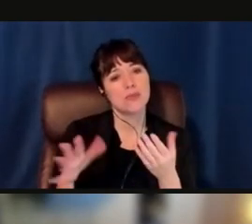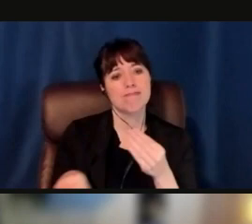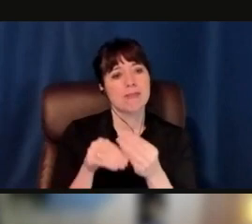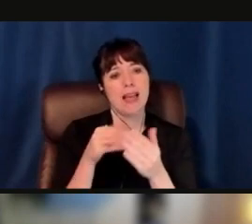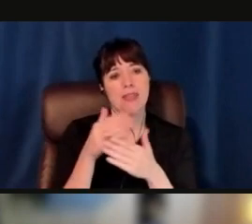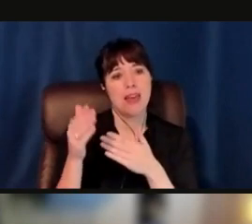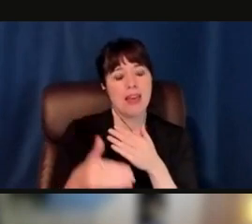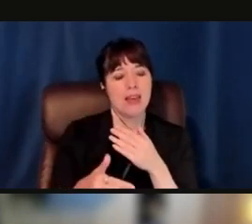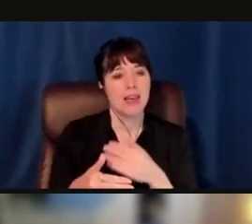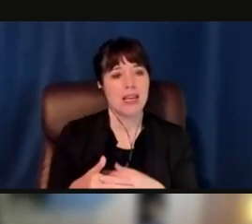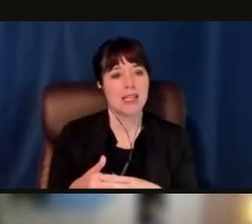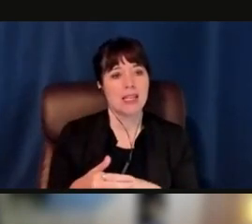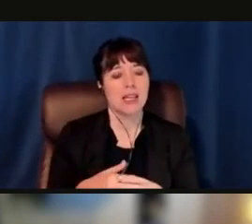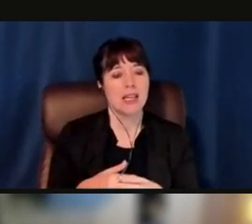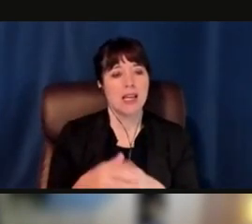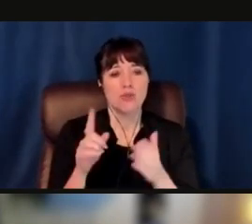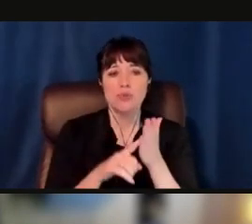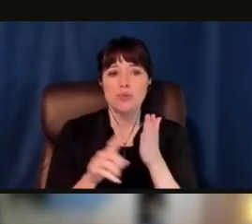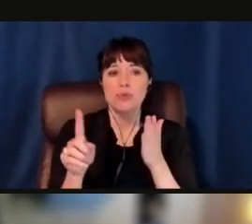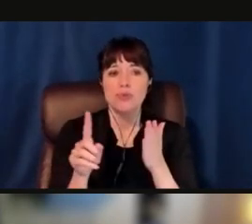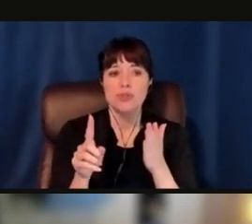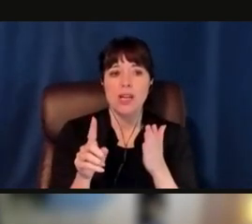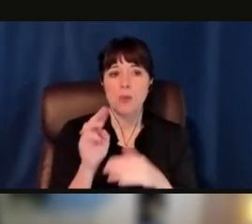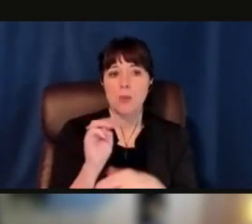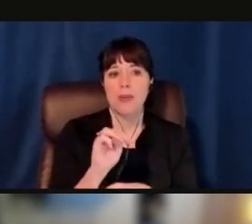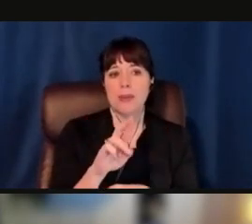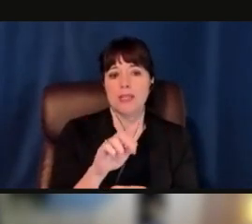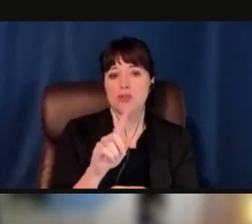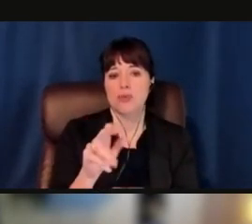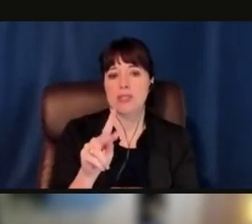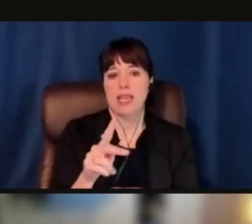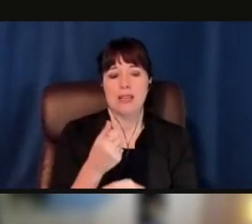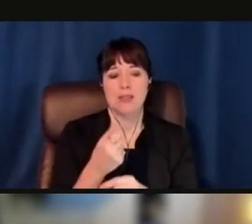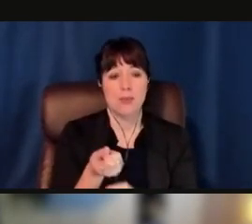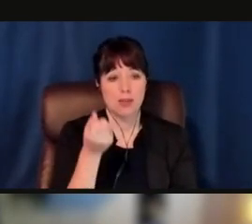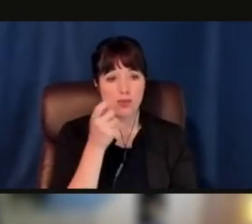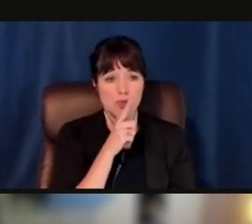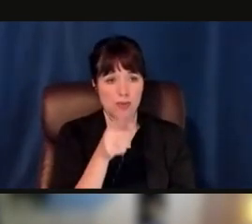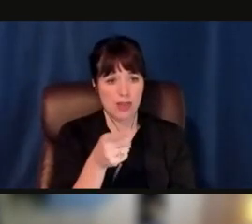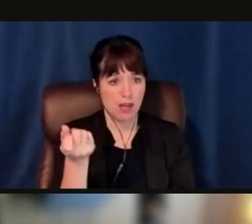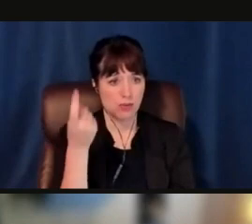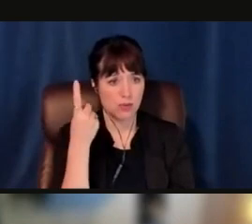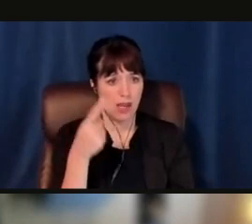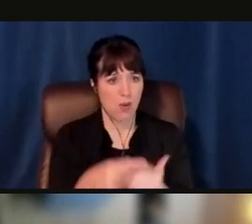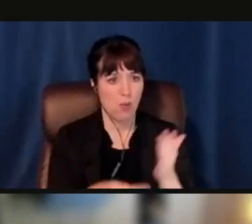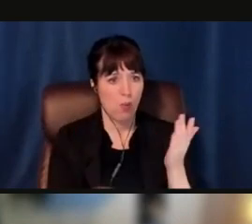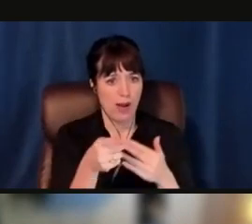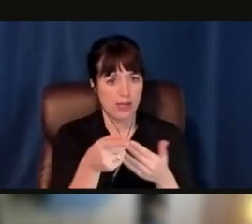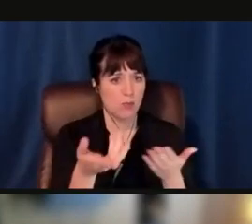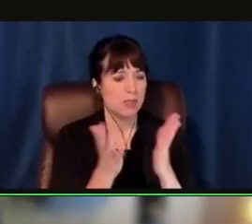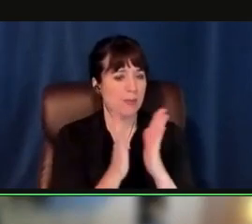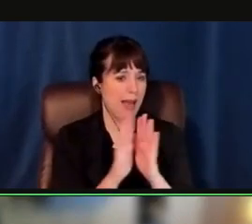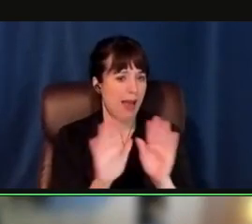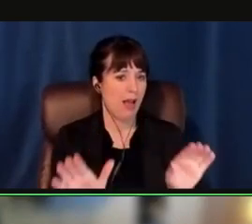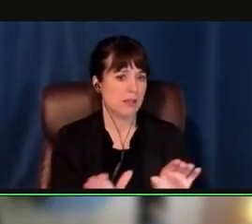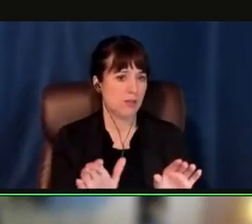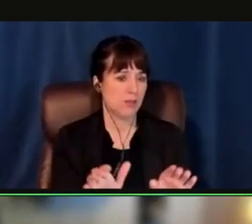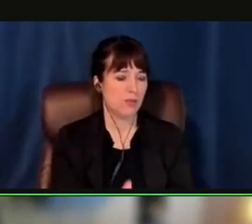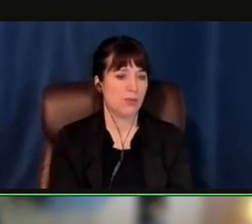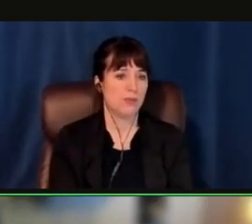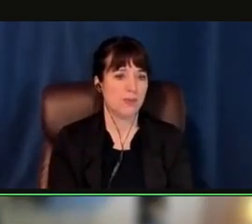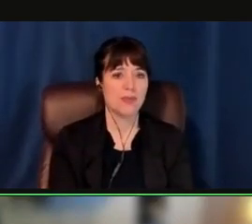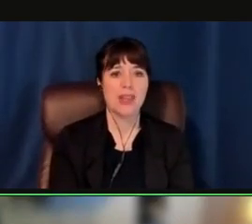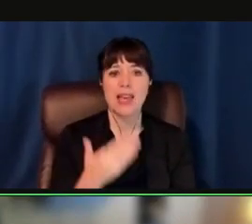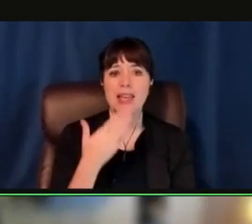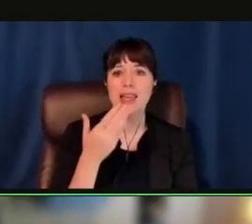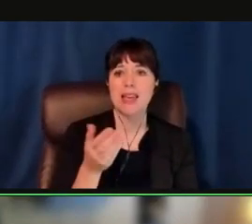and check in with Mr. Zink to make sure he understood what he was being asked to do. Thank you,